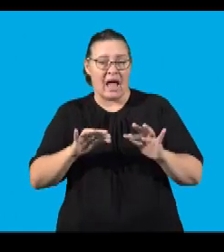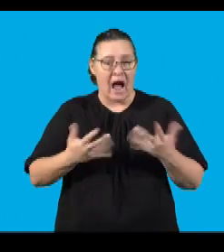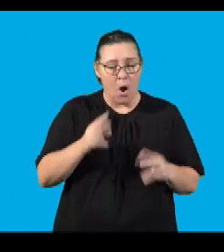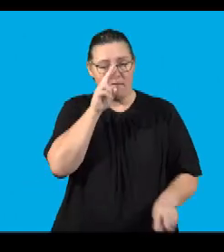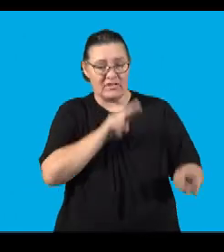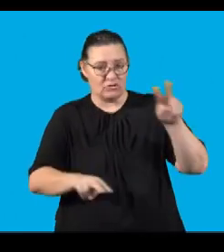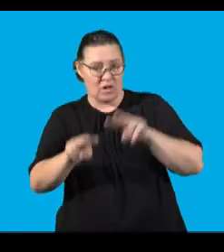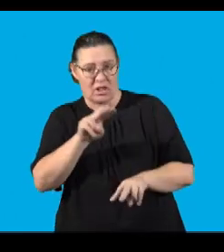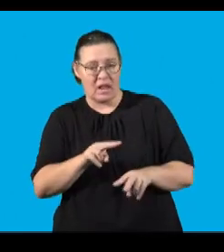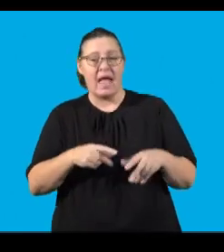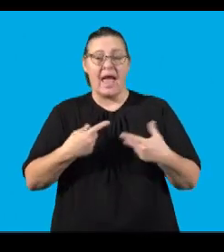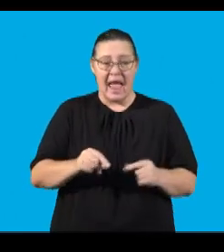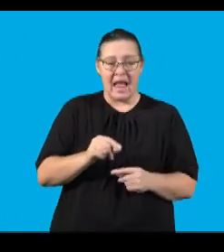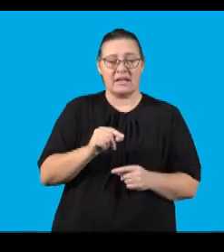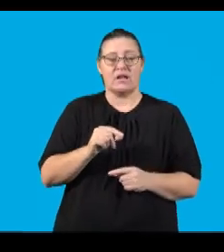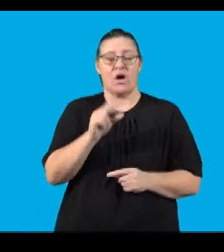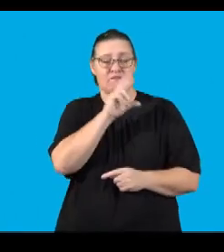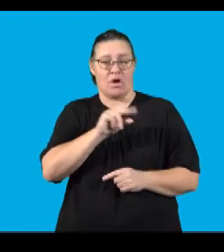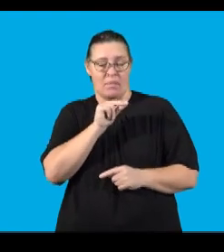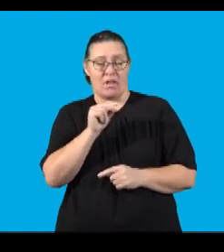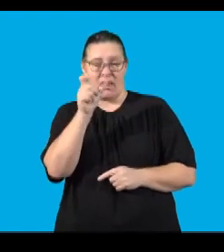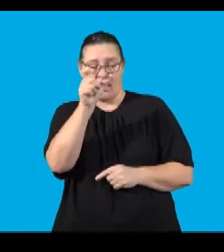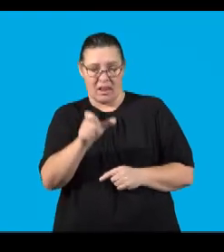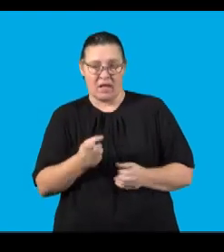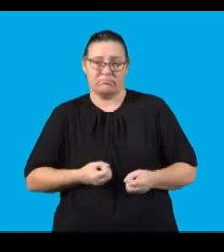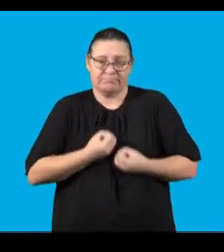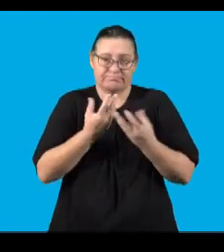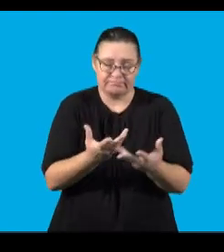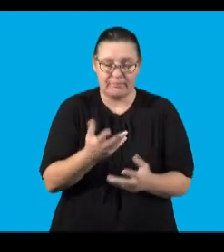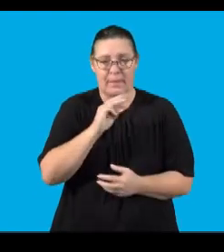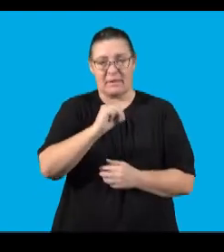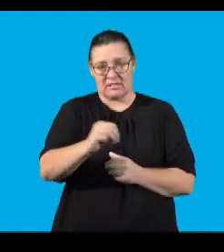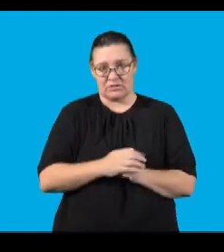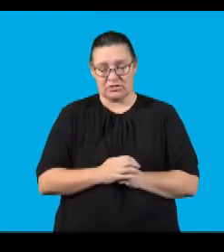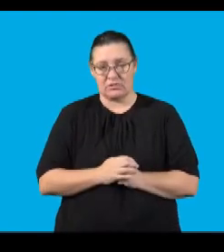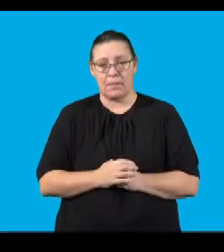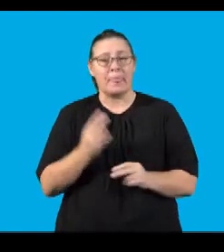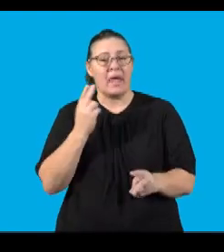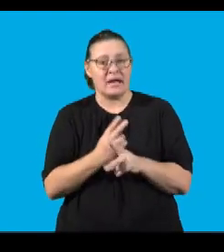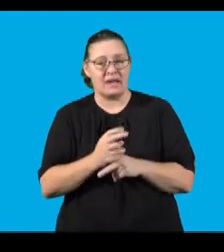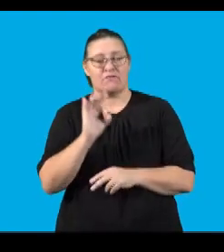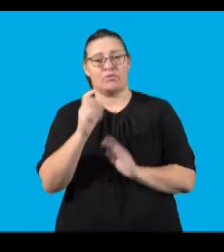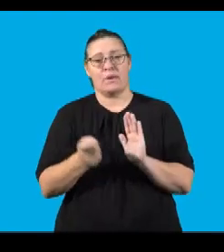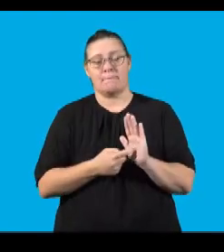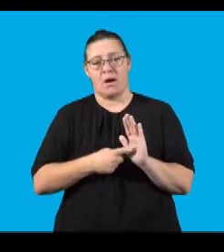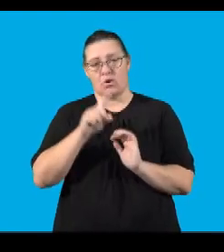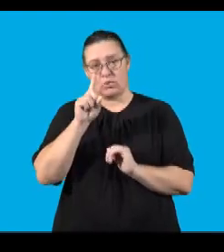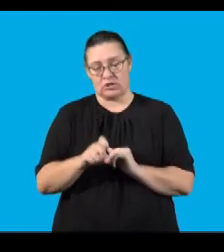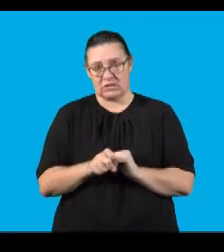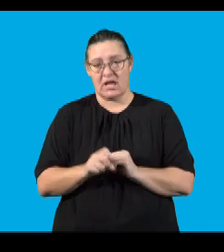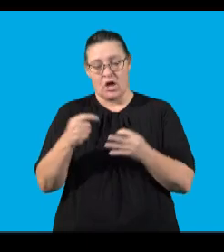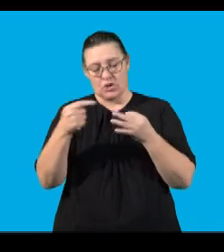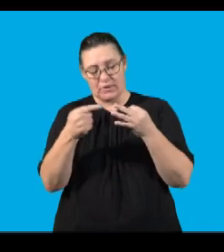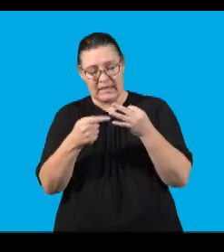the visual and the verbal cues convey the message. Again, we have a 3-mark question,